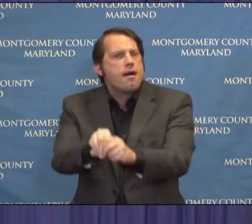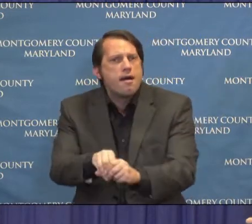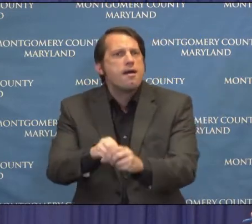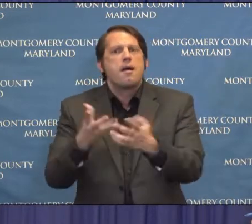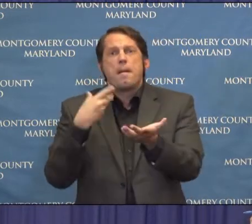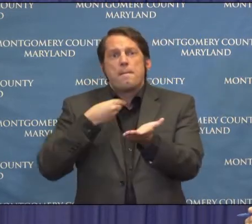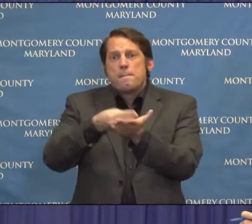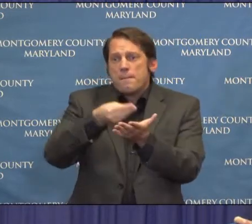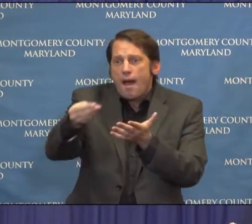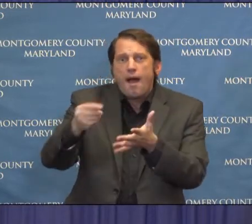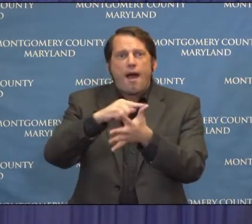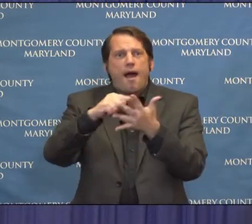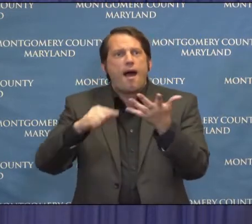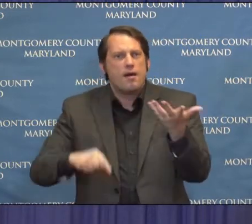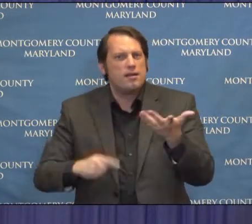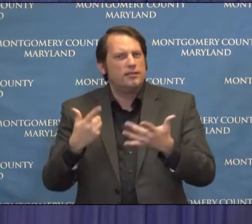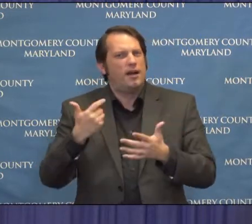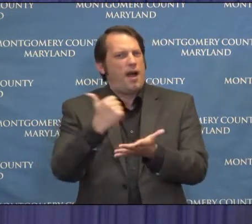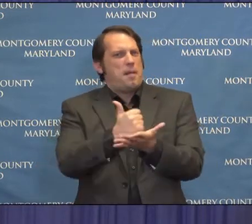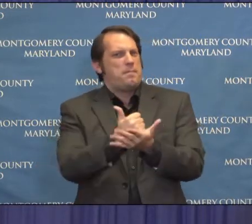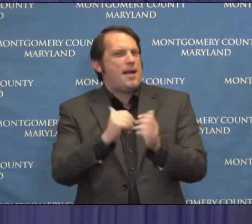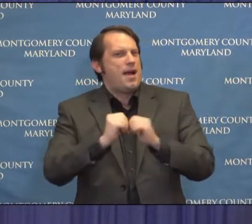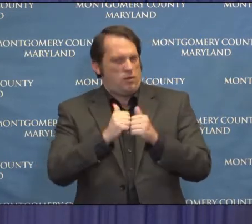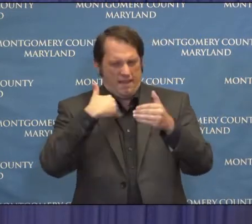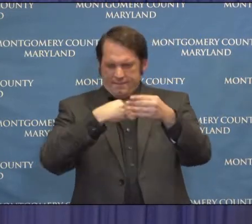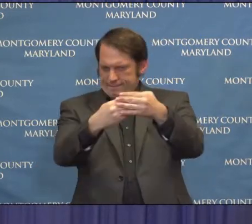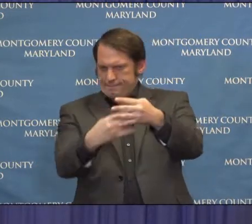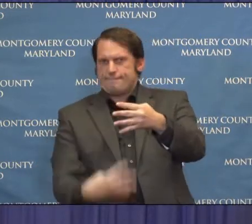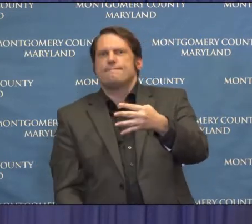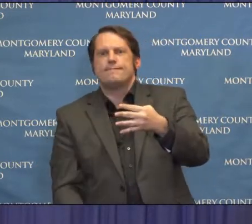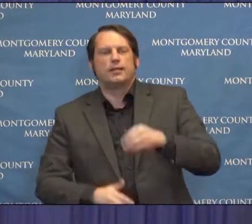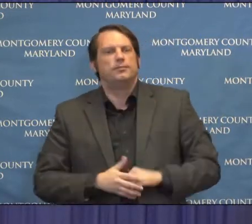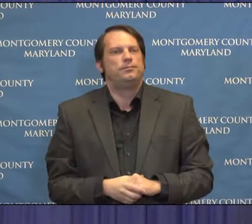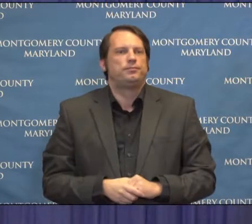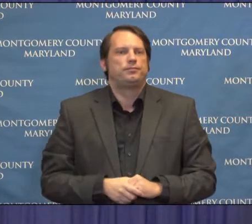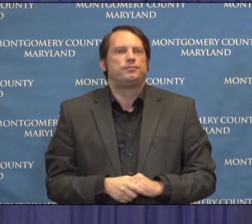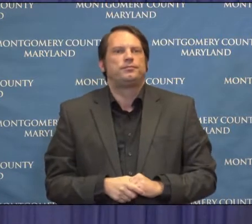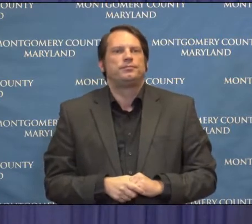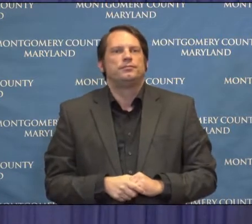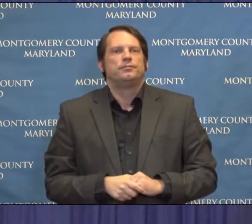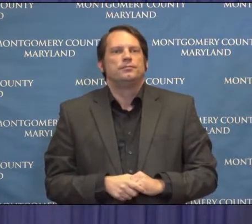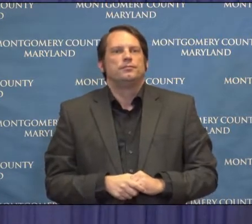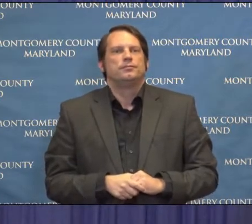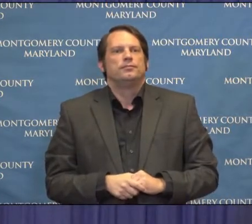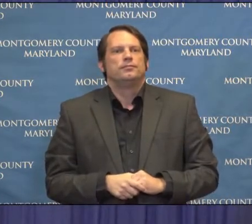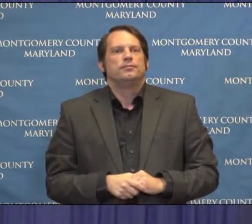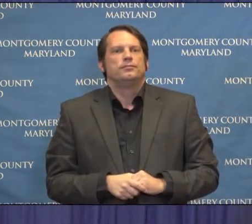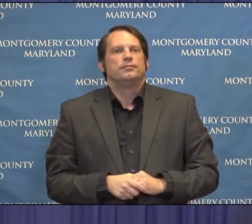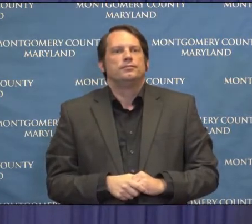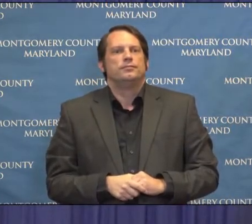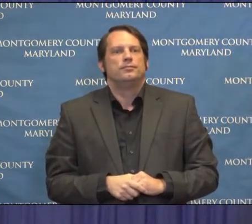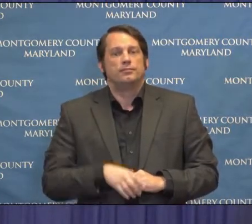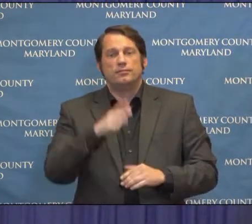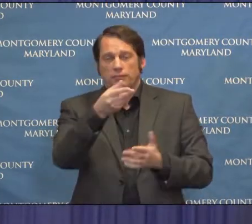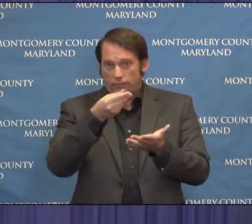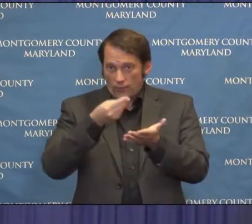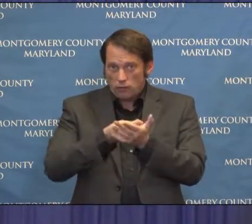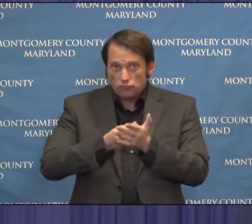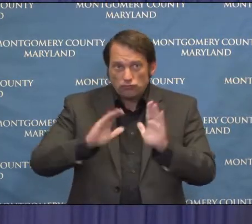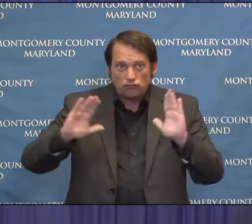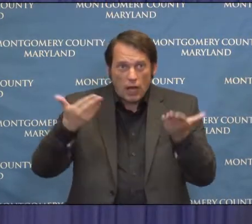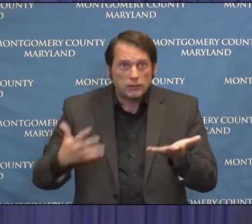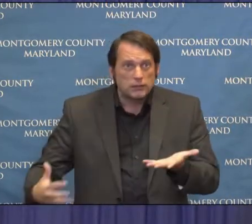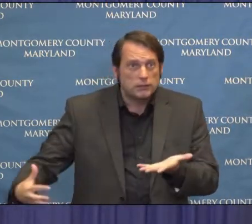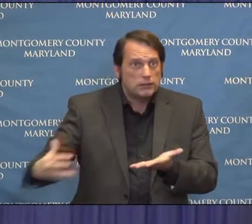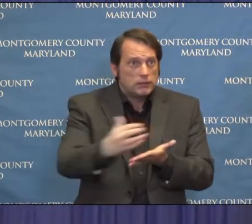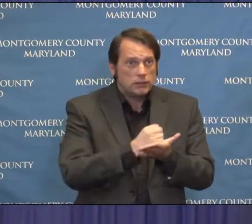of charitable organizations, this was a big fundraising season for them. They're not raising any funds. And